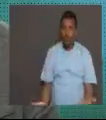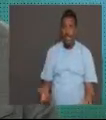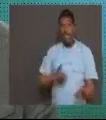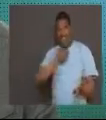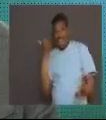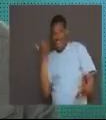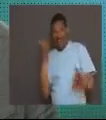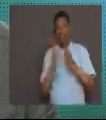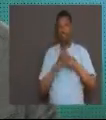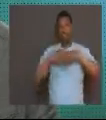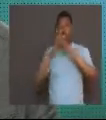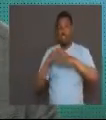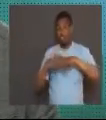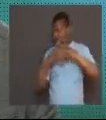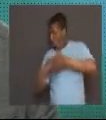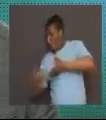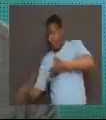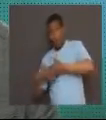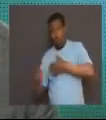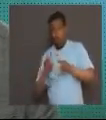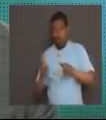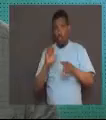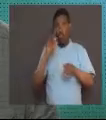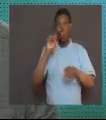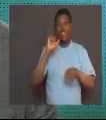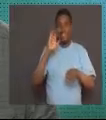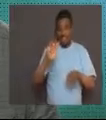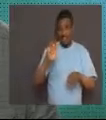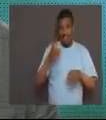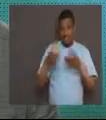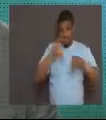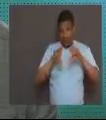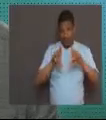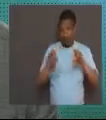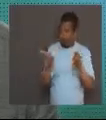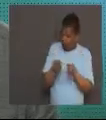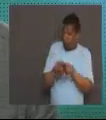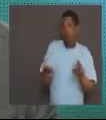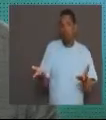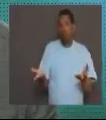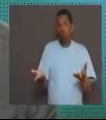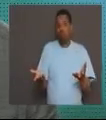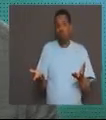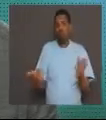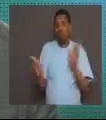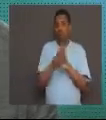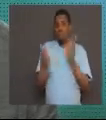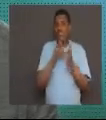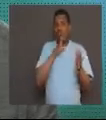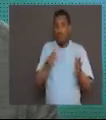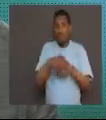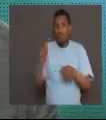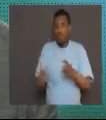Other industrial products, like toxic waste, are also illegally dumped